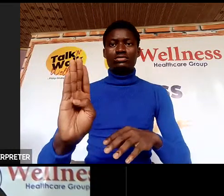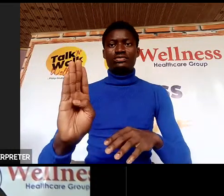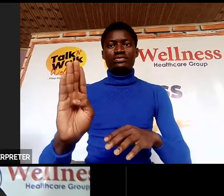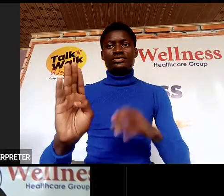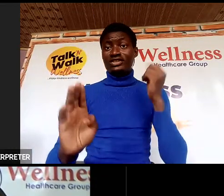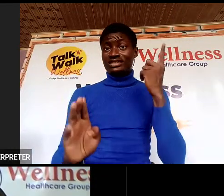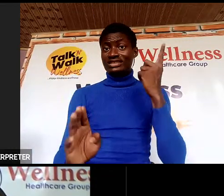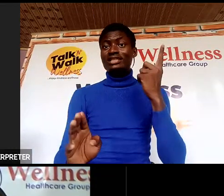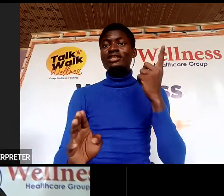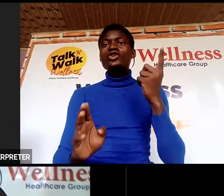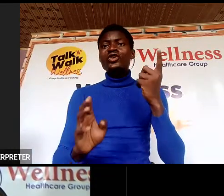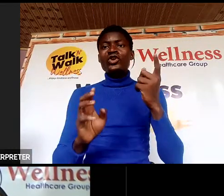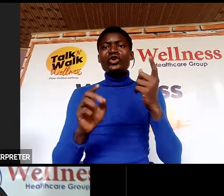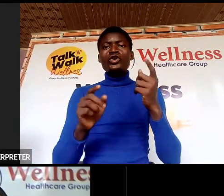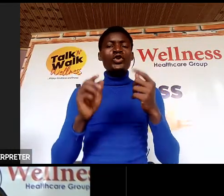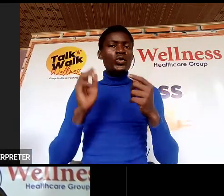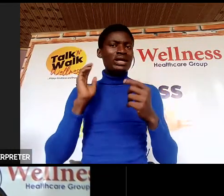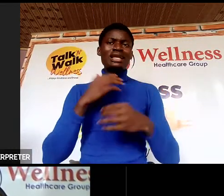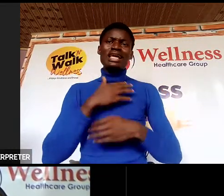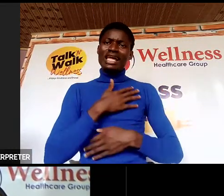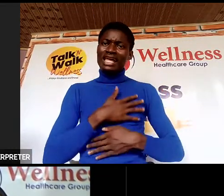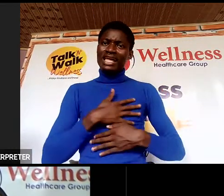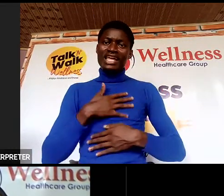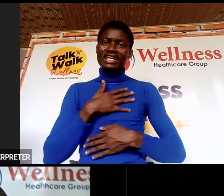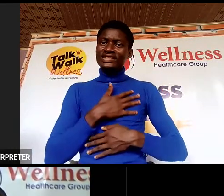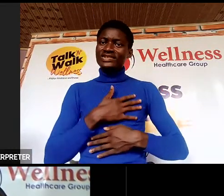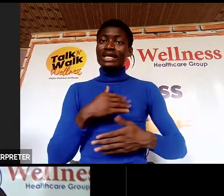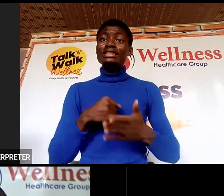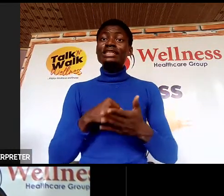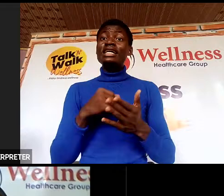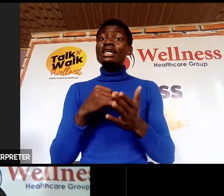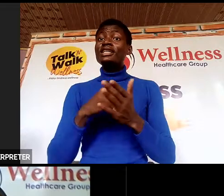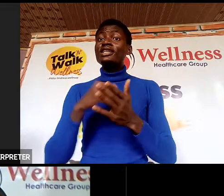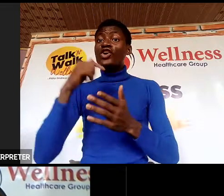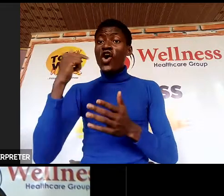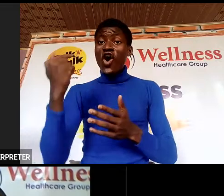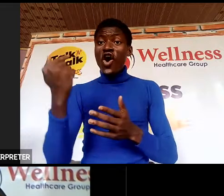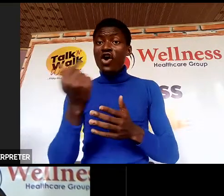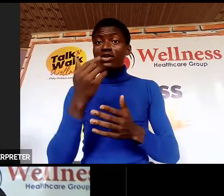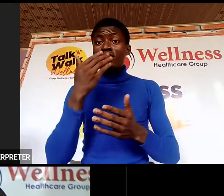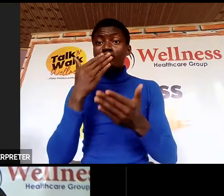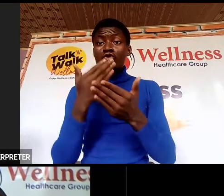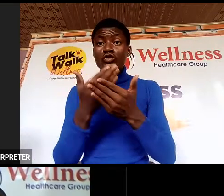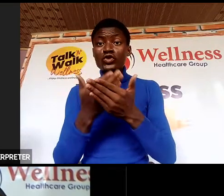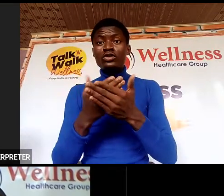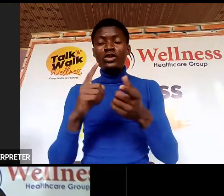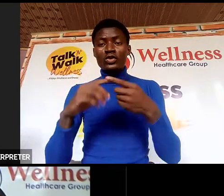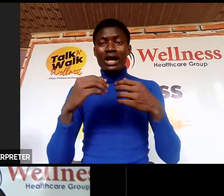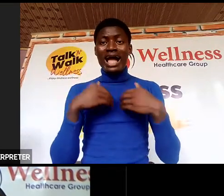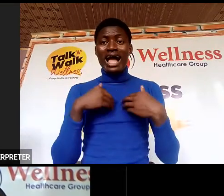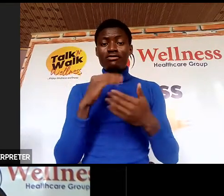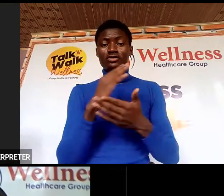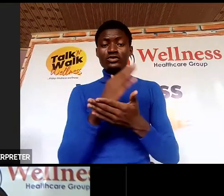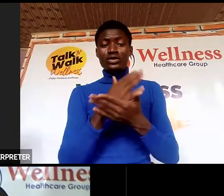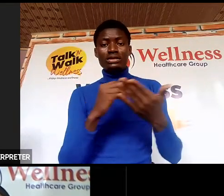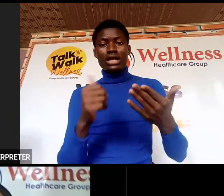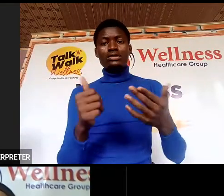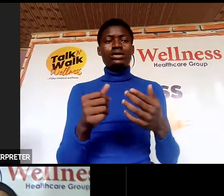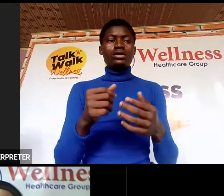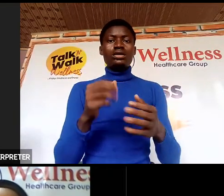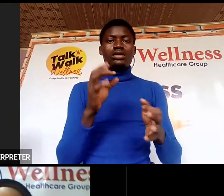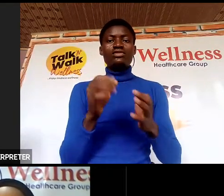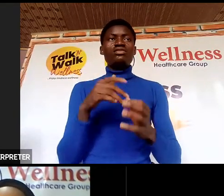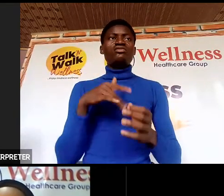but it's always good for you to have something else to do, particularly if you feel that your current income does not take you to where you want to be financially.